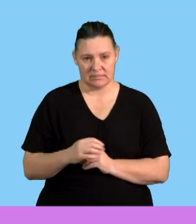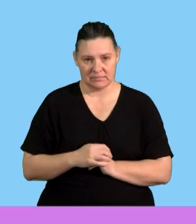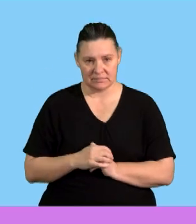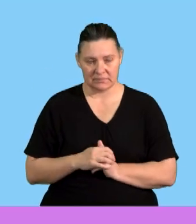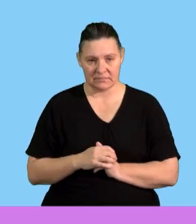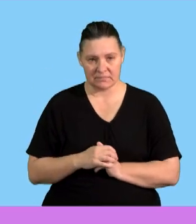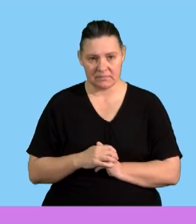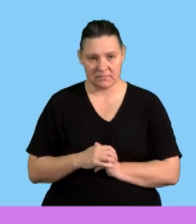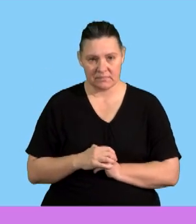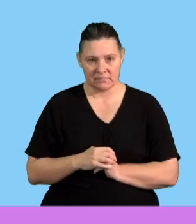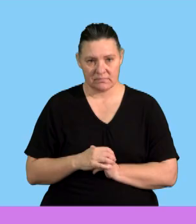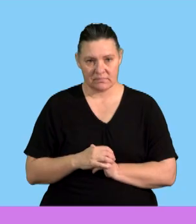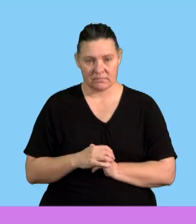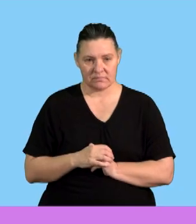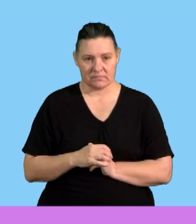8.5%.